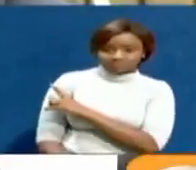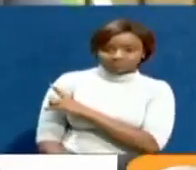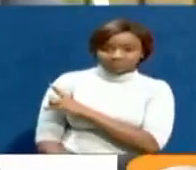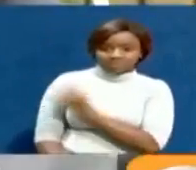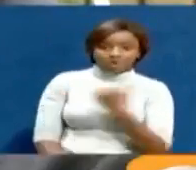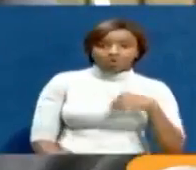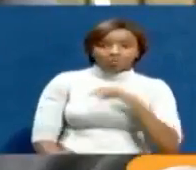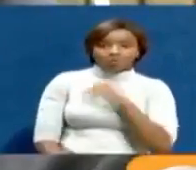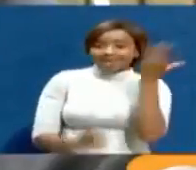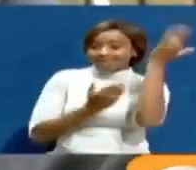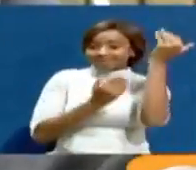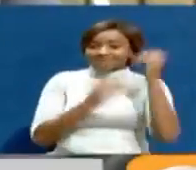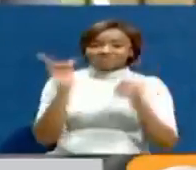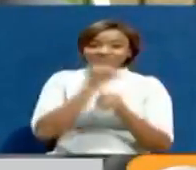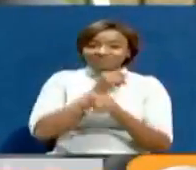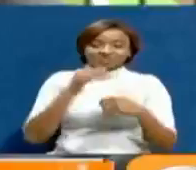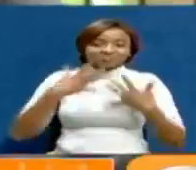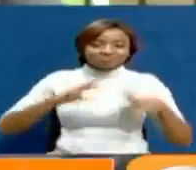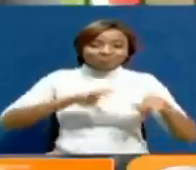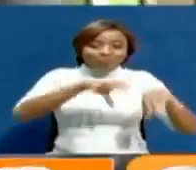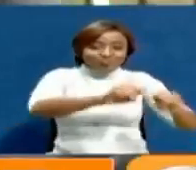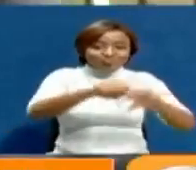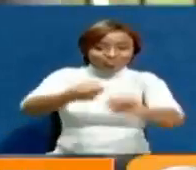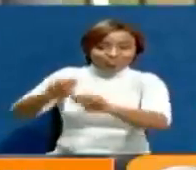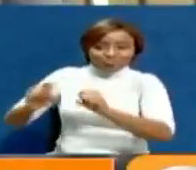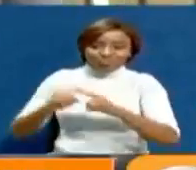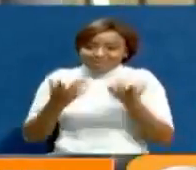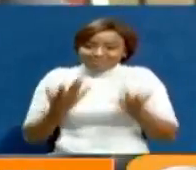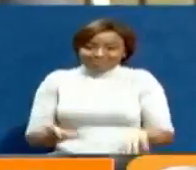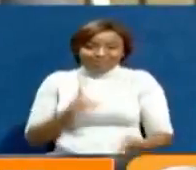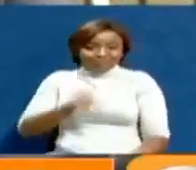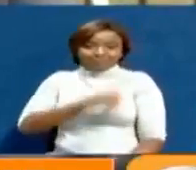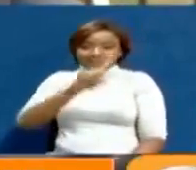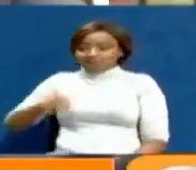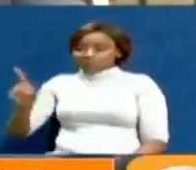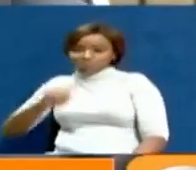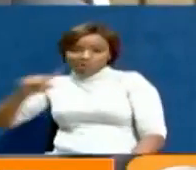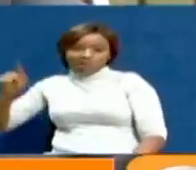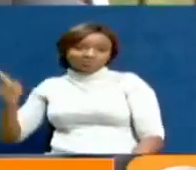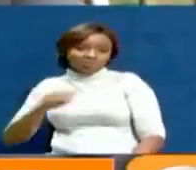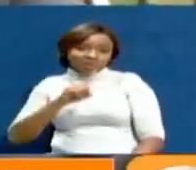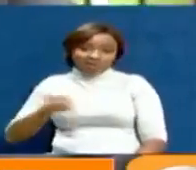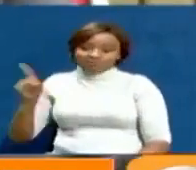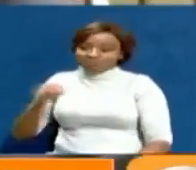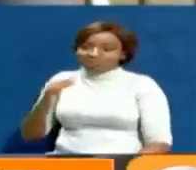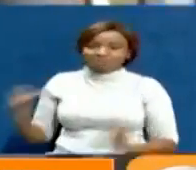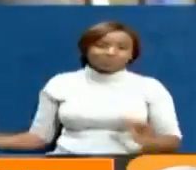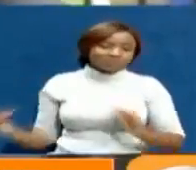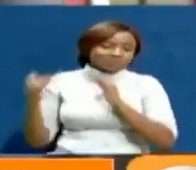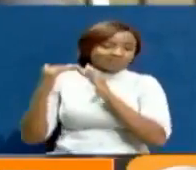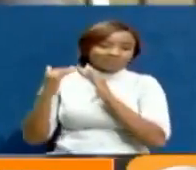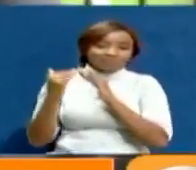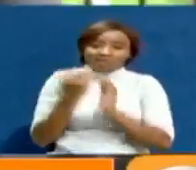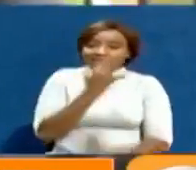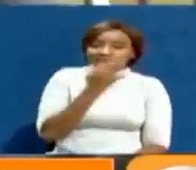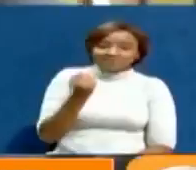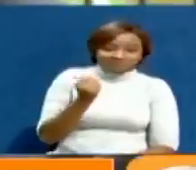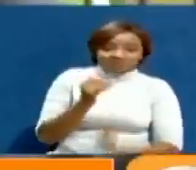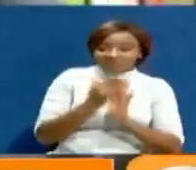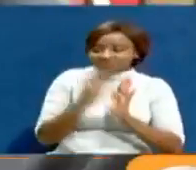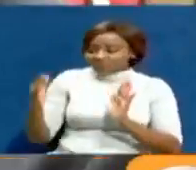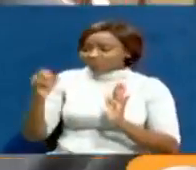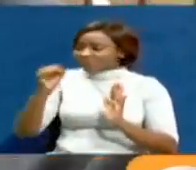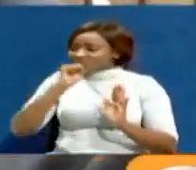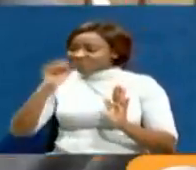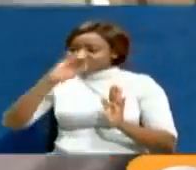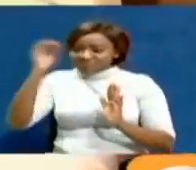we were expecting for Easter, definitely we have seen a huge reduction of those numbers. Cancellation ranging between 35 to